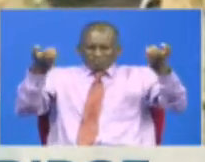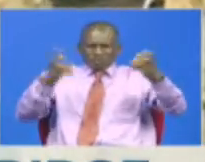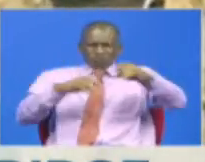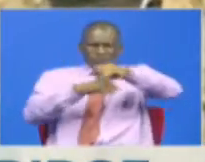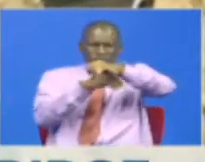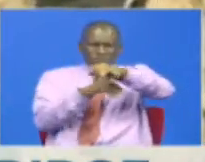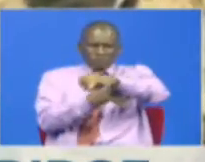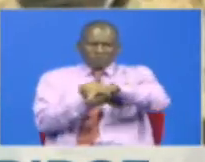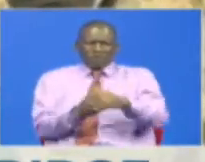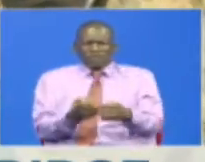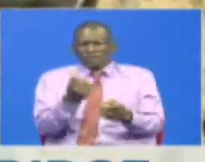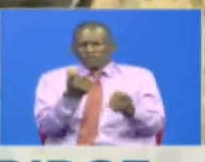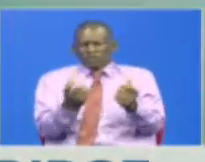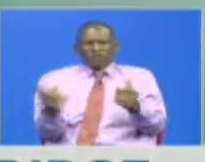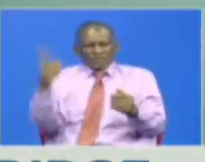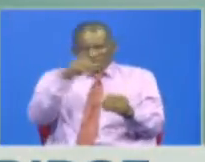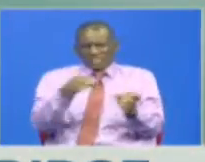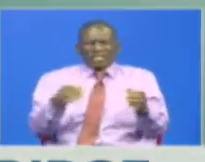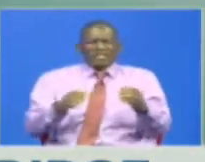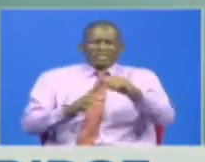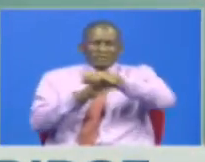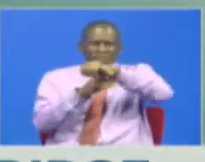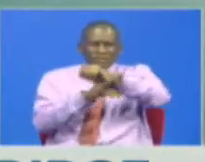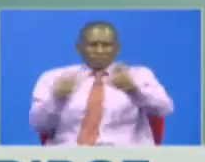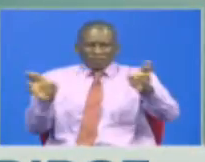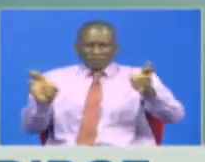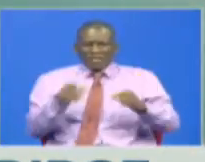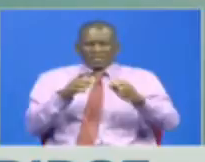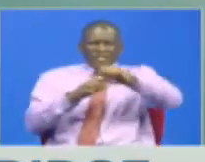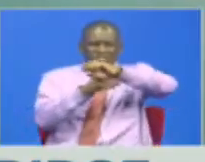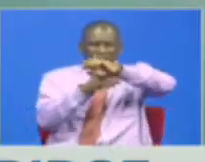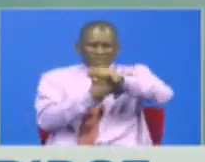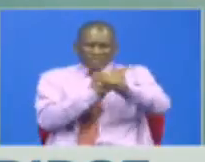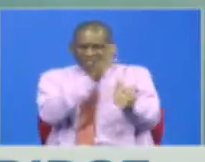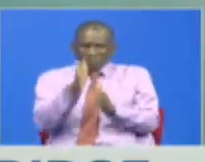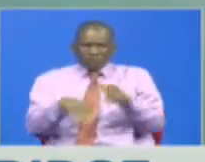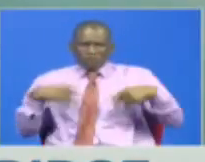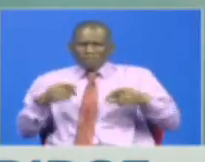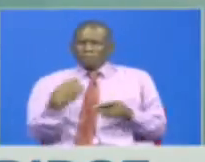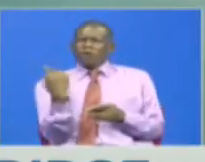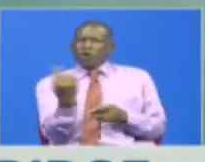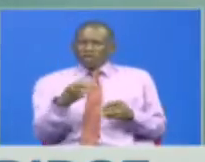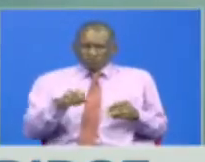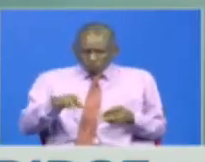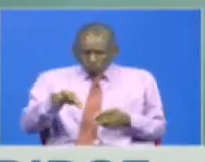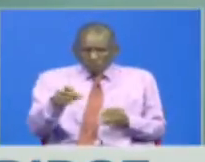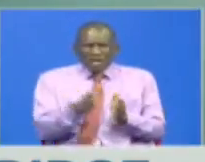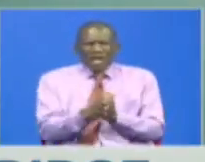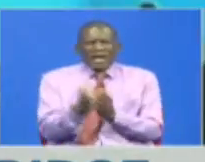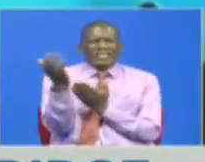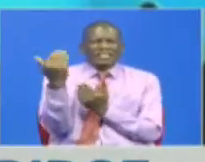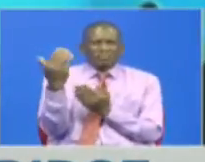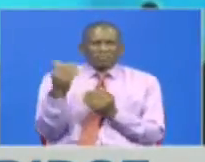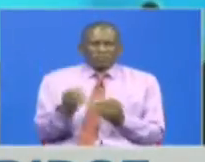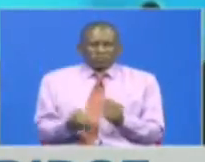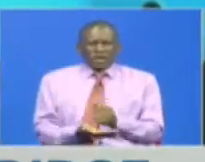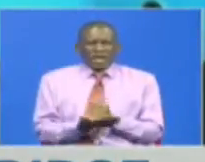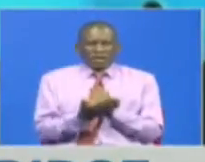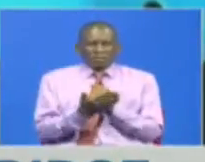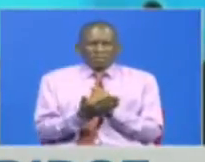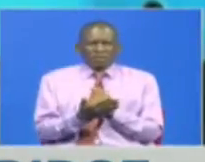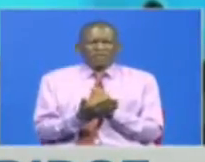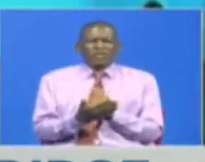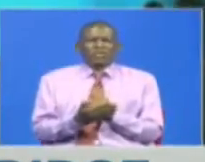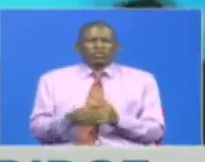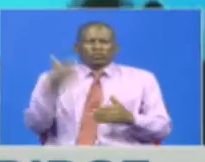siku chache zijazo. The floating bridge is designed for pedestrians only and is expected to end the perennial traffic